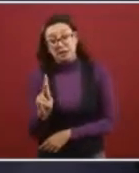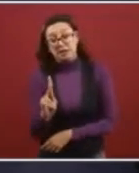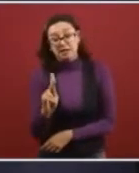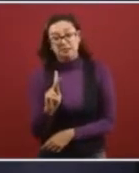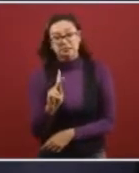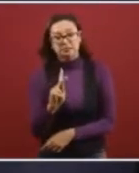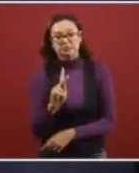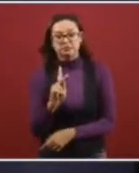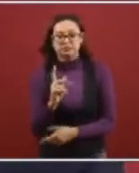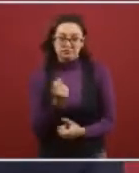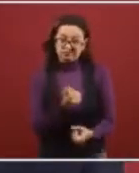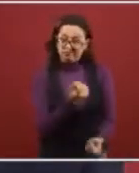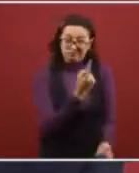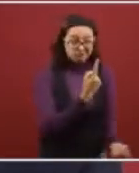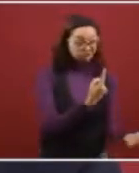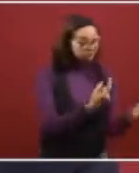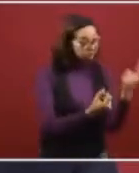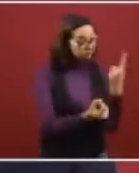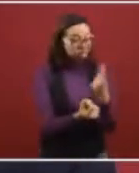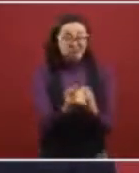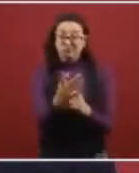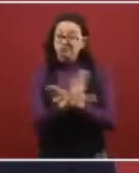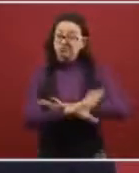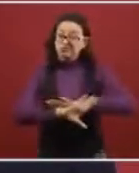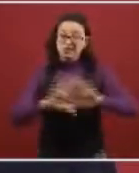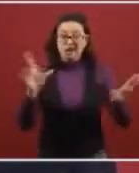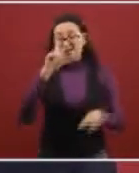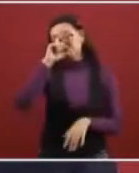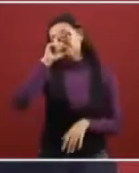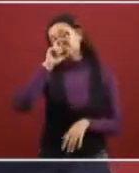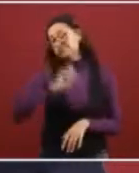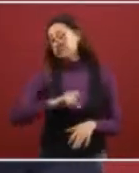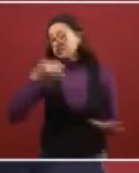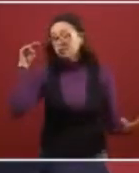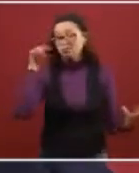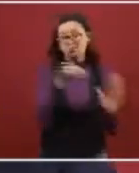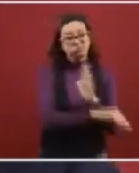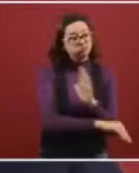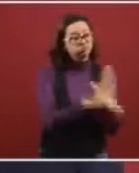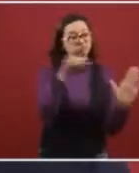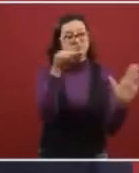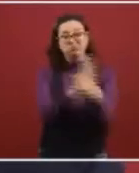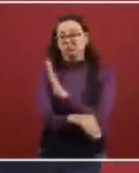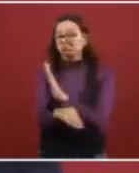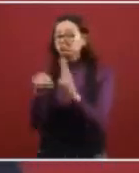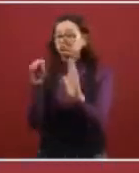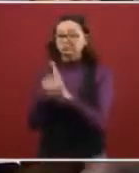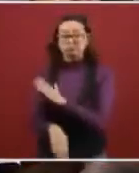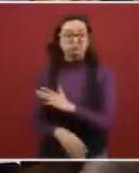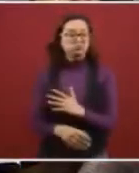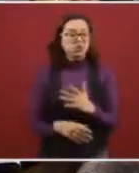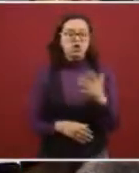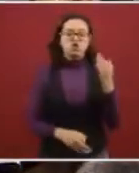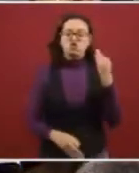people. Hay sectores but there are sectors that are ruined en todos in all of them. Los